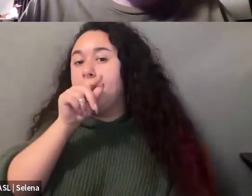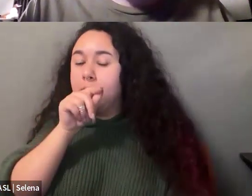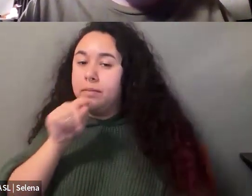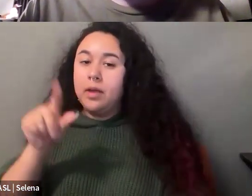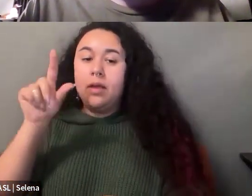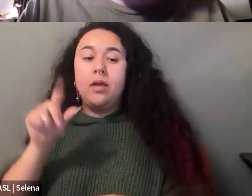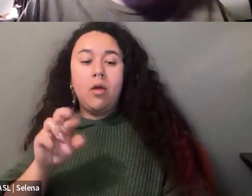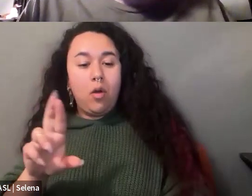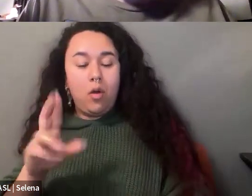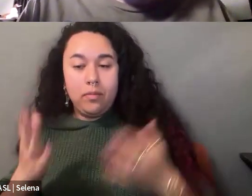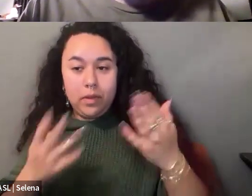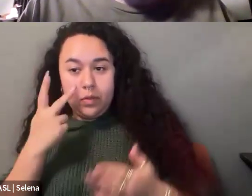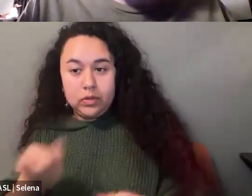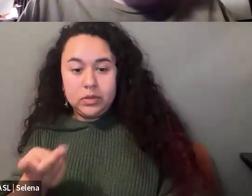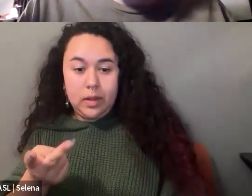you saw